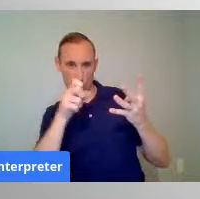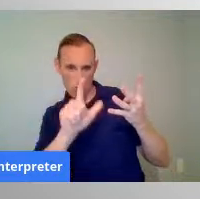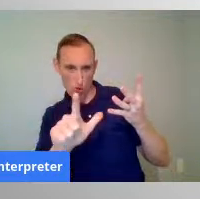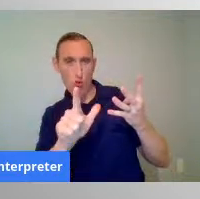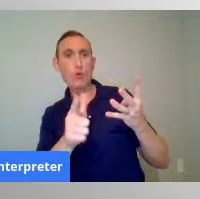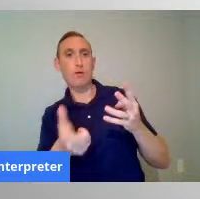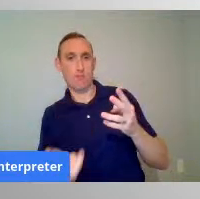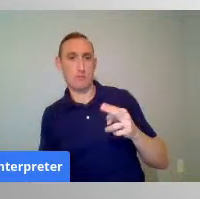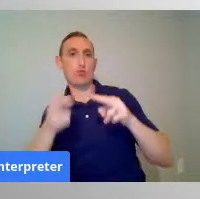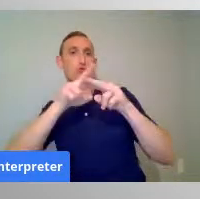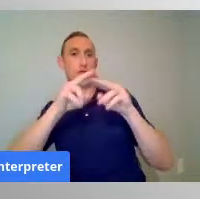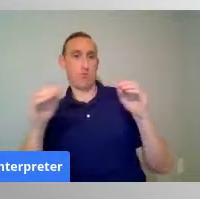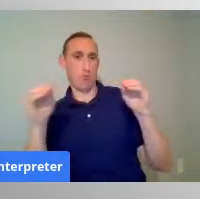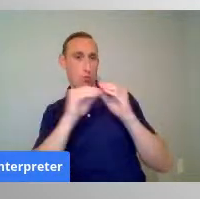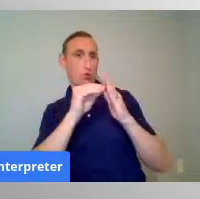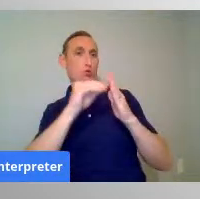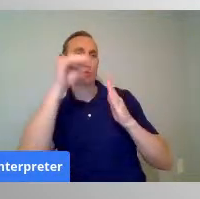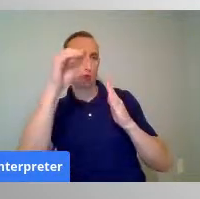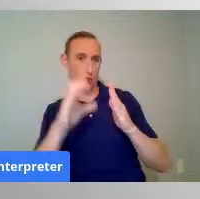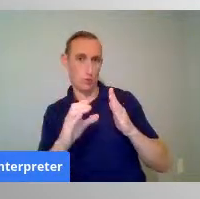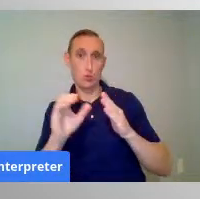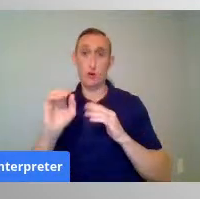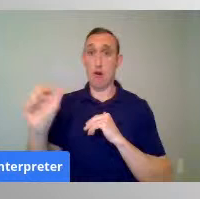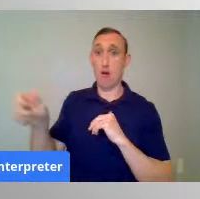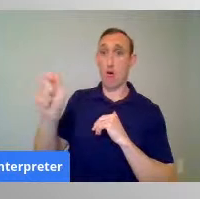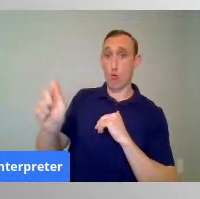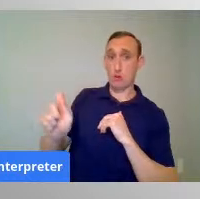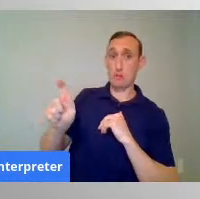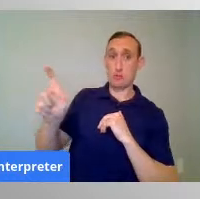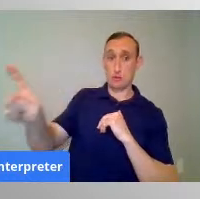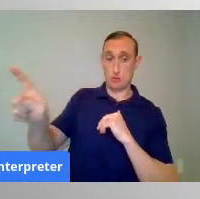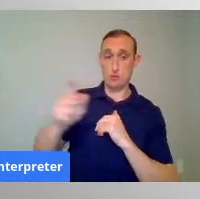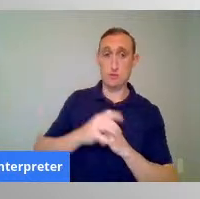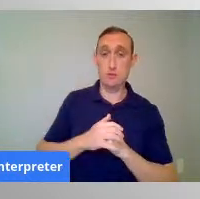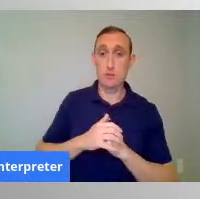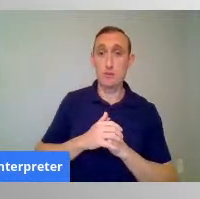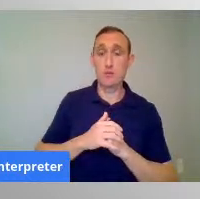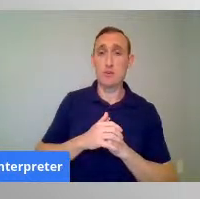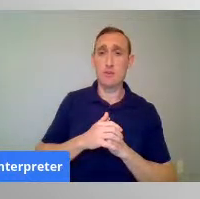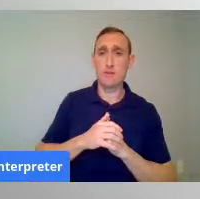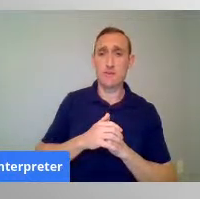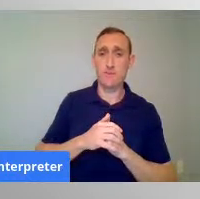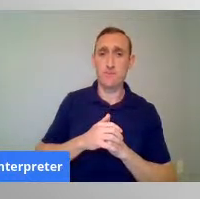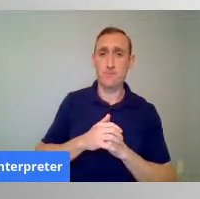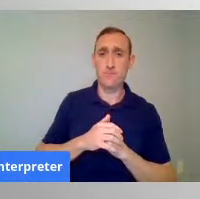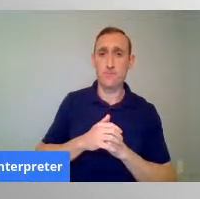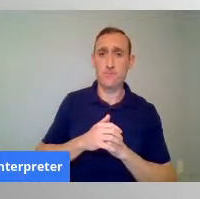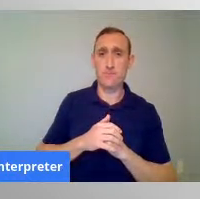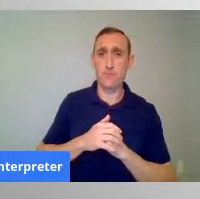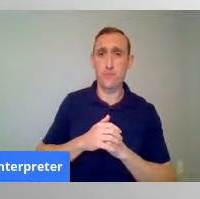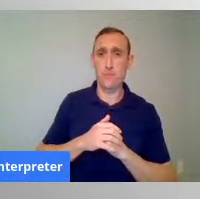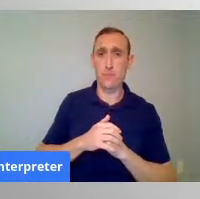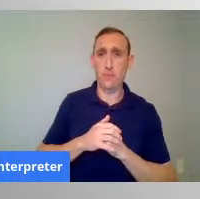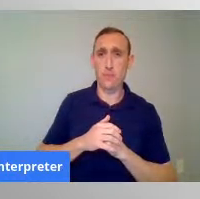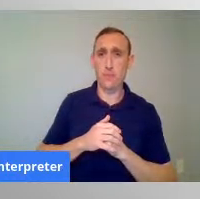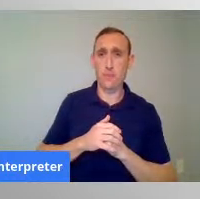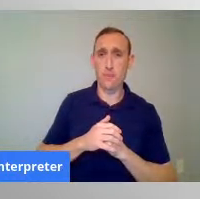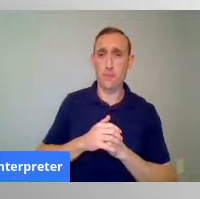If I could have just a follow-up question on that, and thank you, Greg, for throwing that in there. And I know this was talked about a little bit